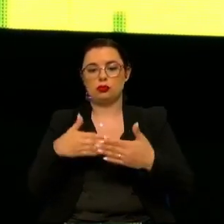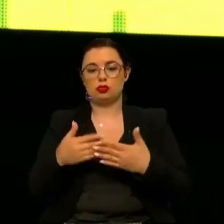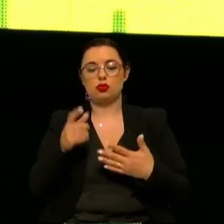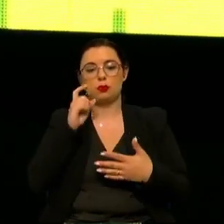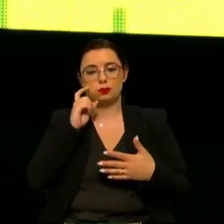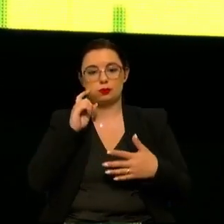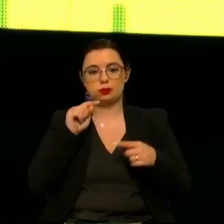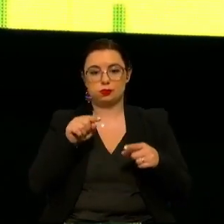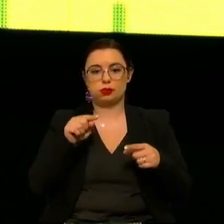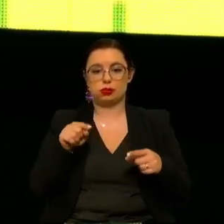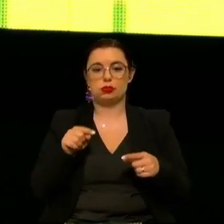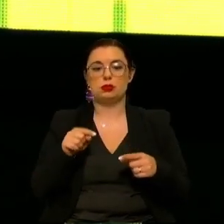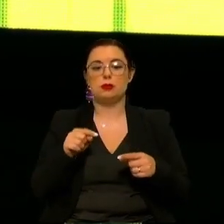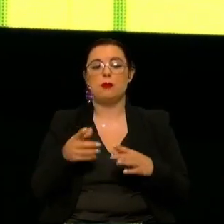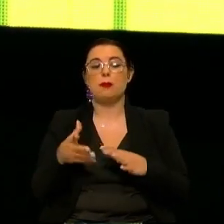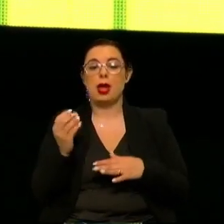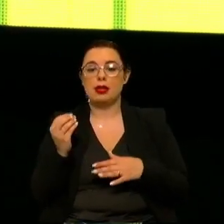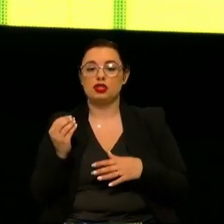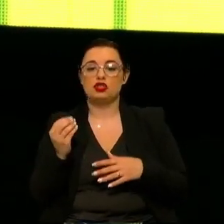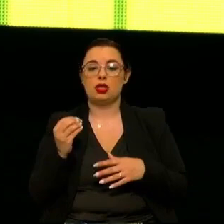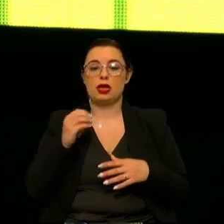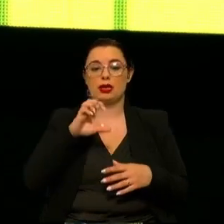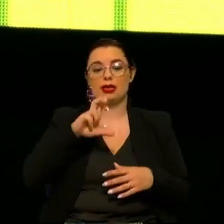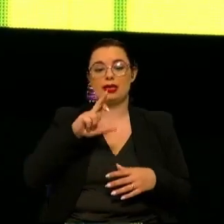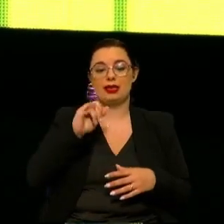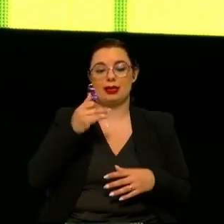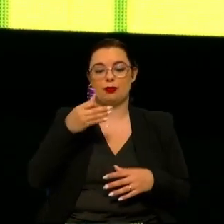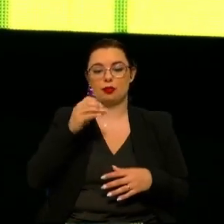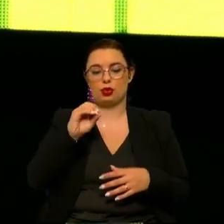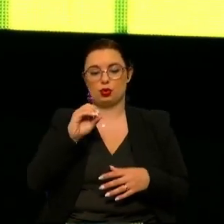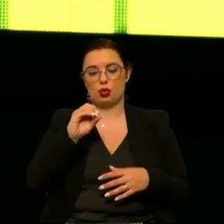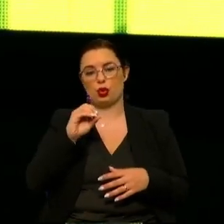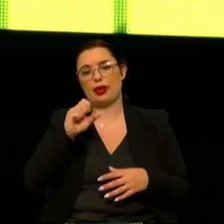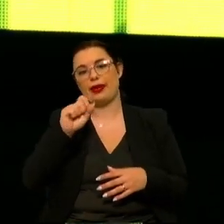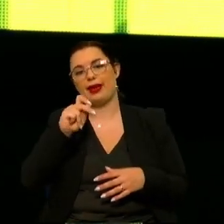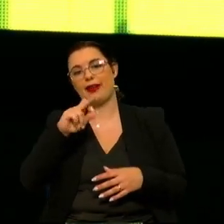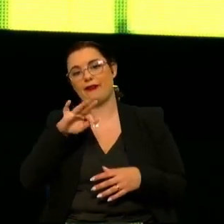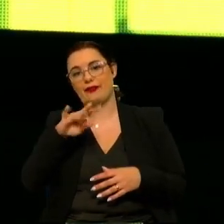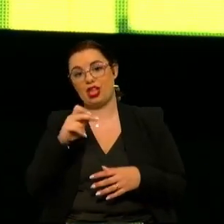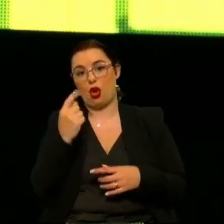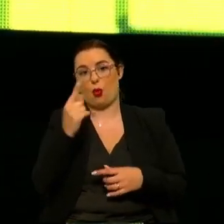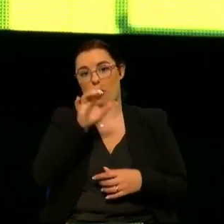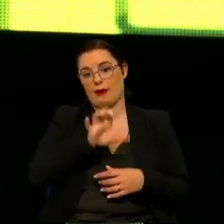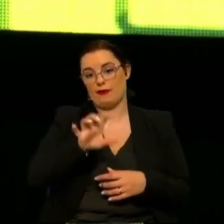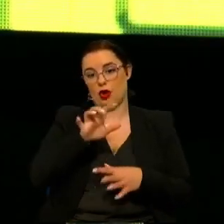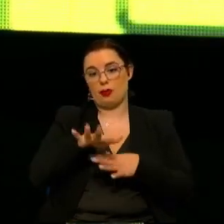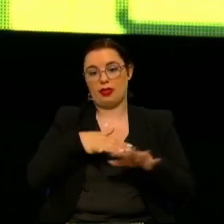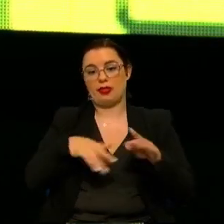and products to ensure the security of that information, namely cryptography.